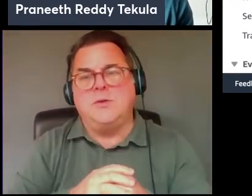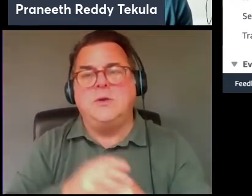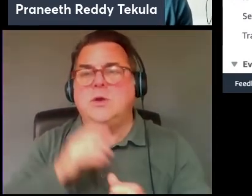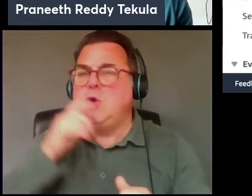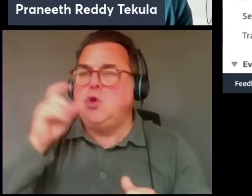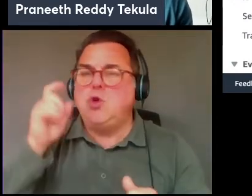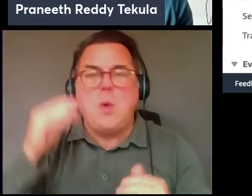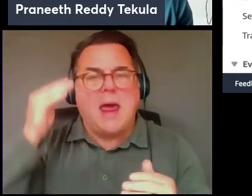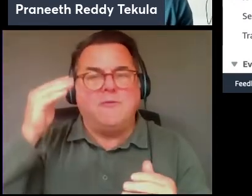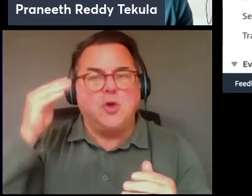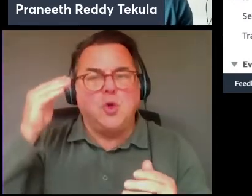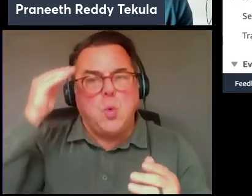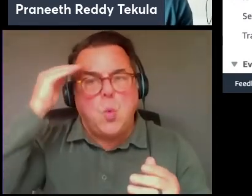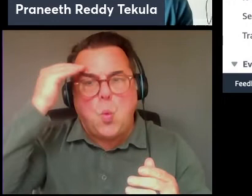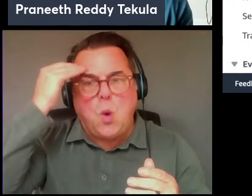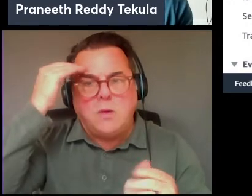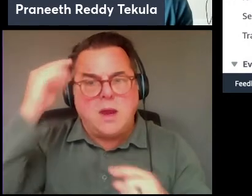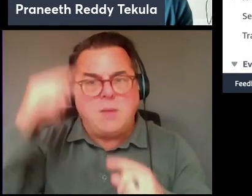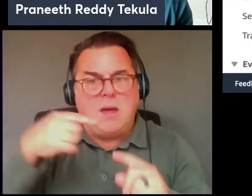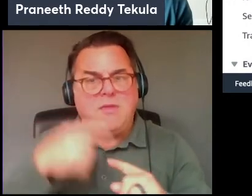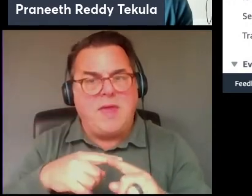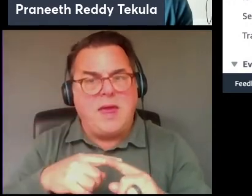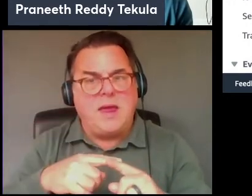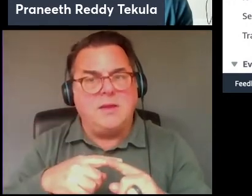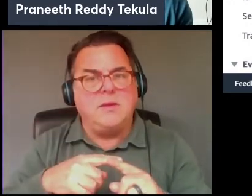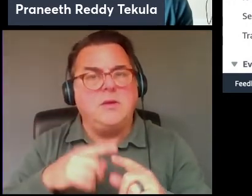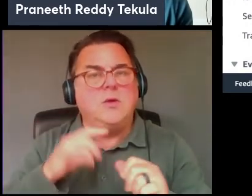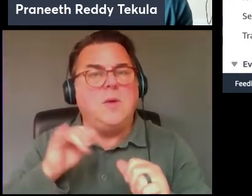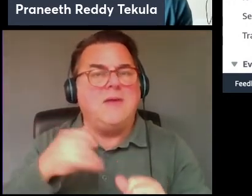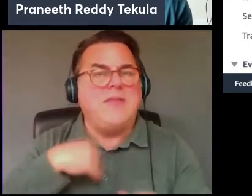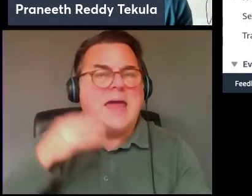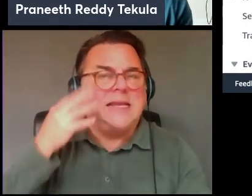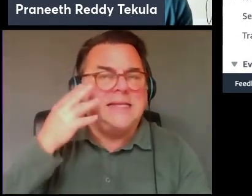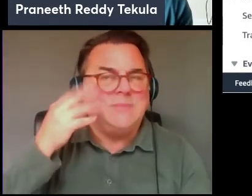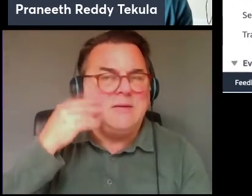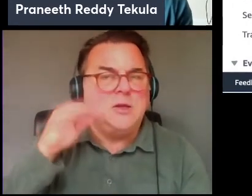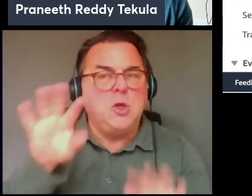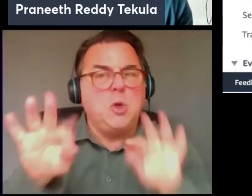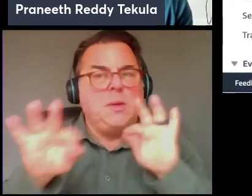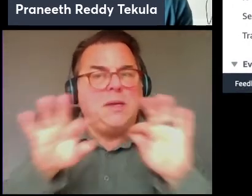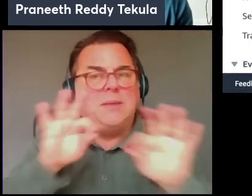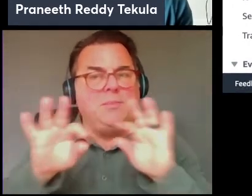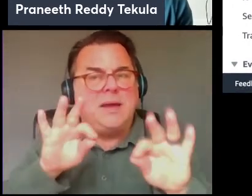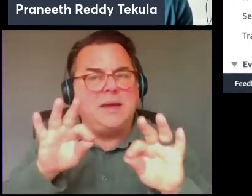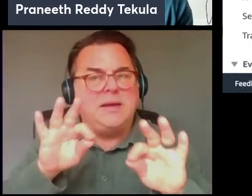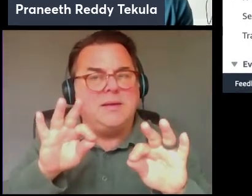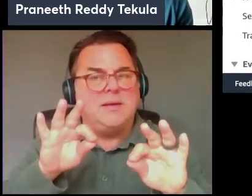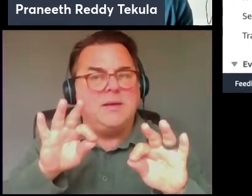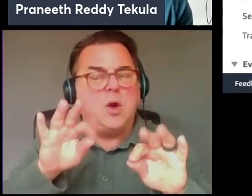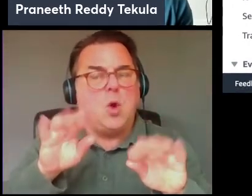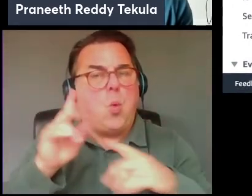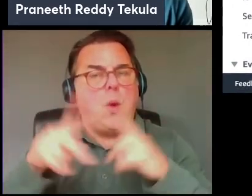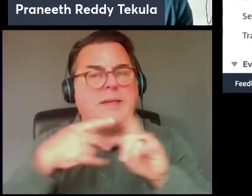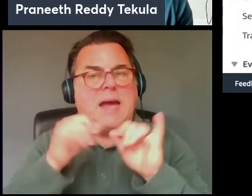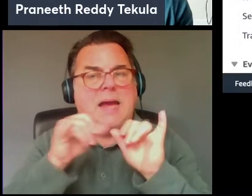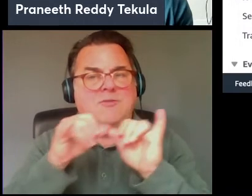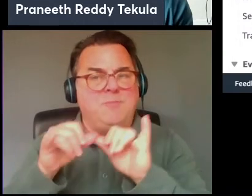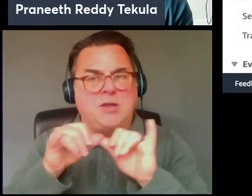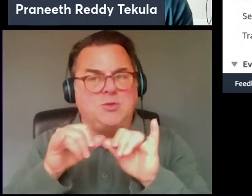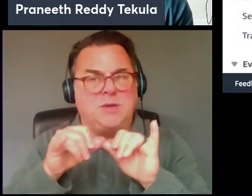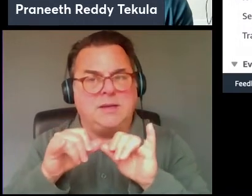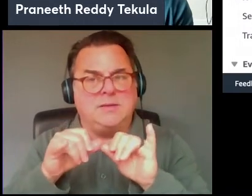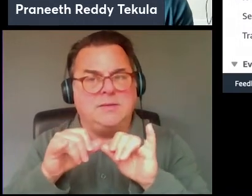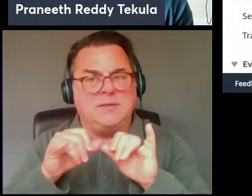it. Still, you have the Builder View experience where you can select the namespace where your metrics are. Over here, I have